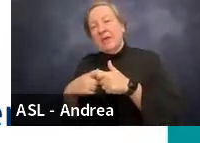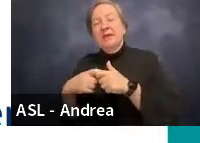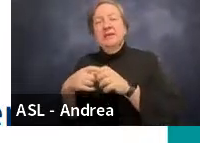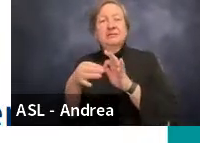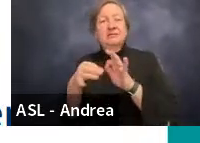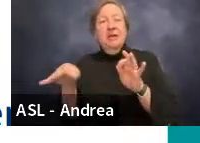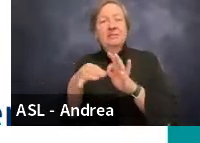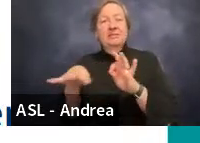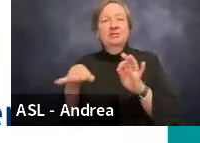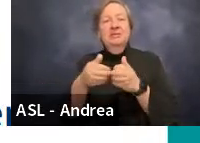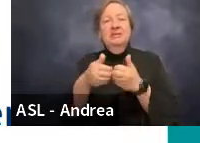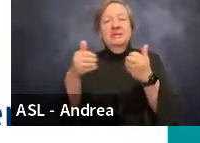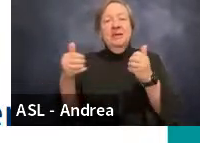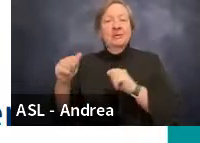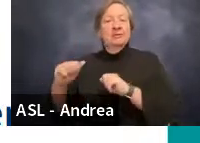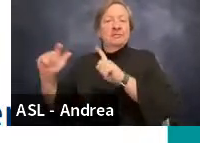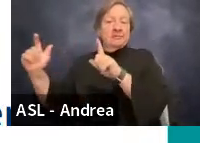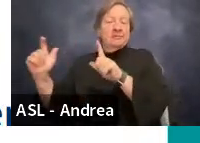window,